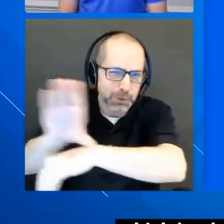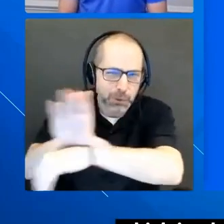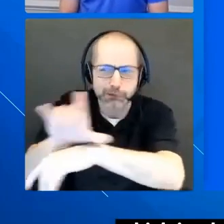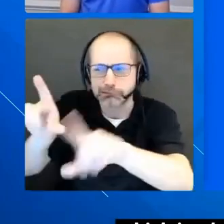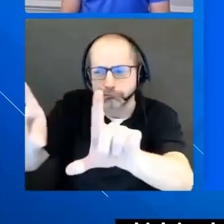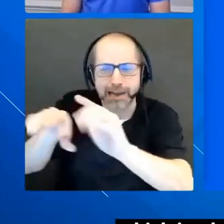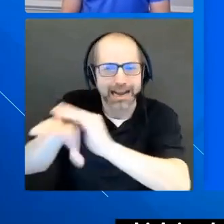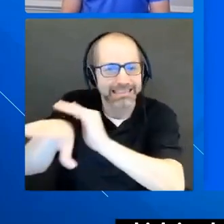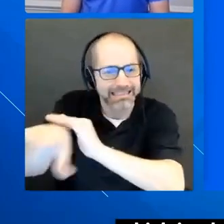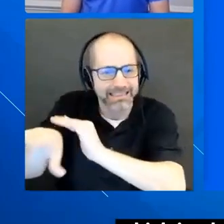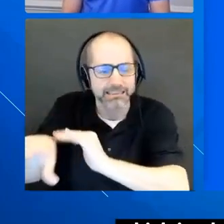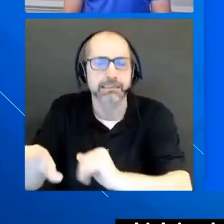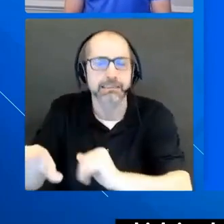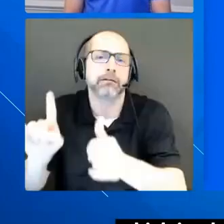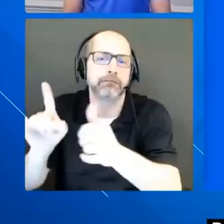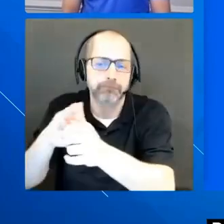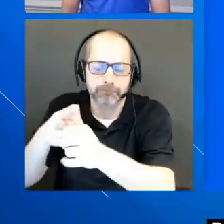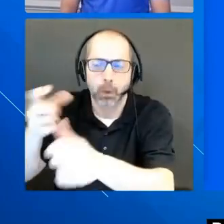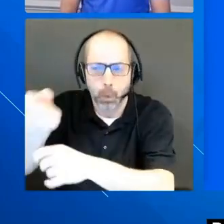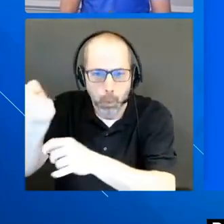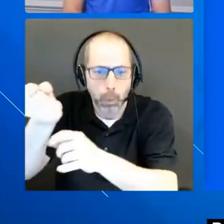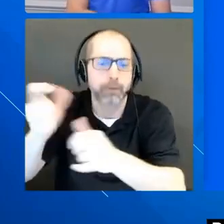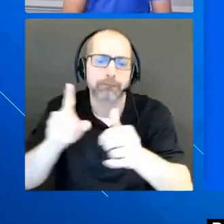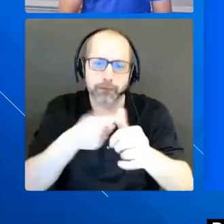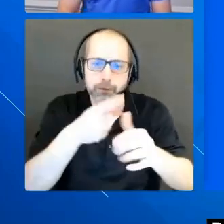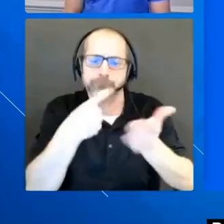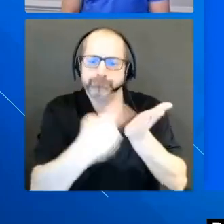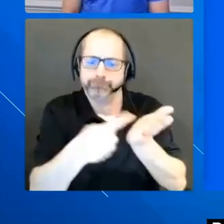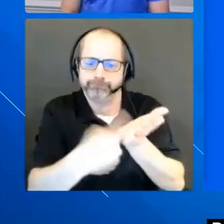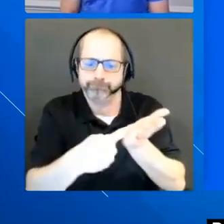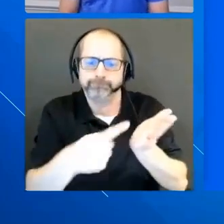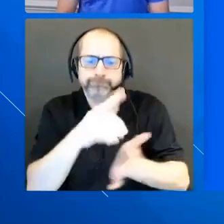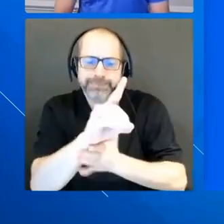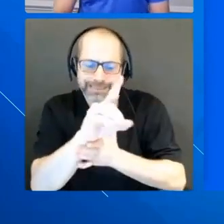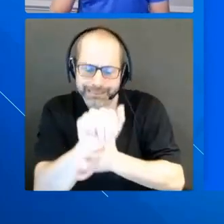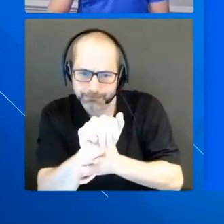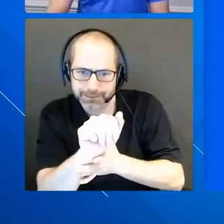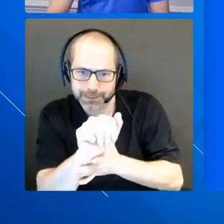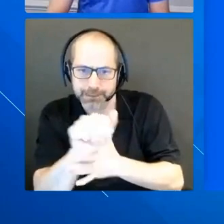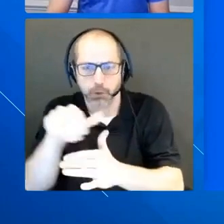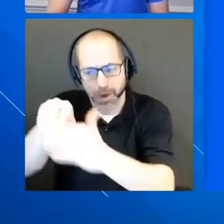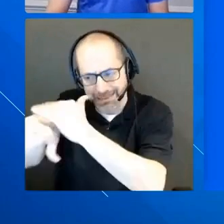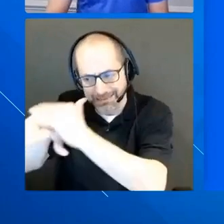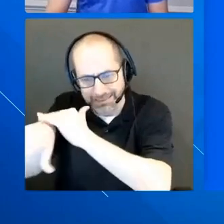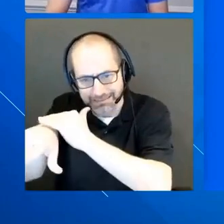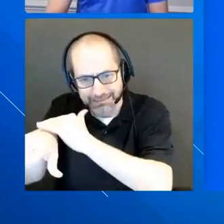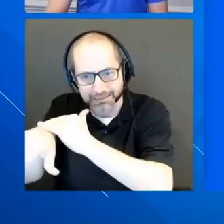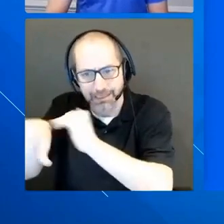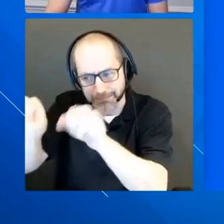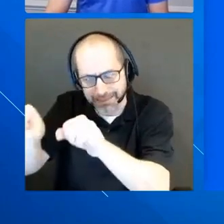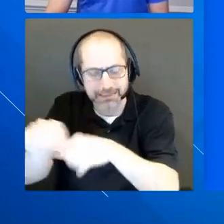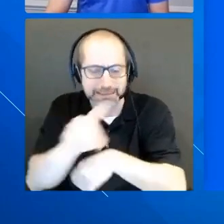minute talking about disabilities, because it's something, it's difficult to understand one without first understanding the other.